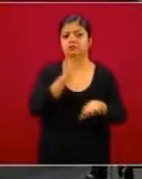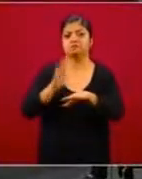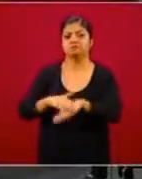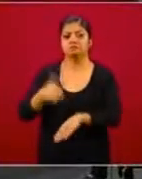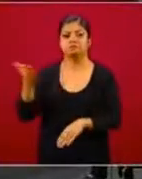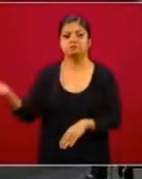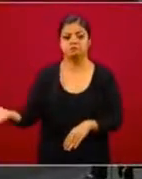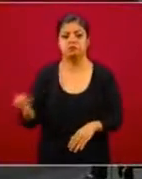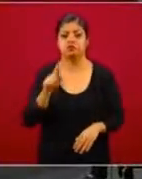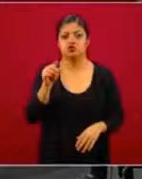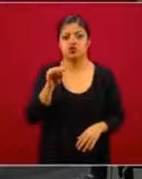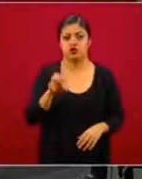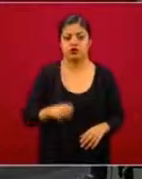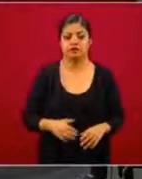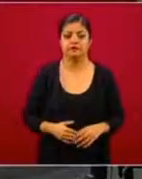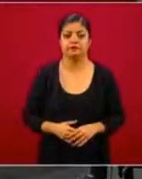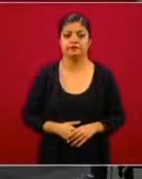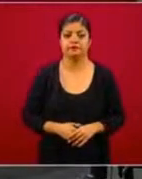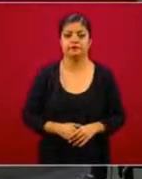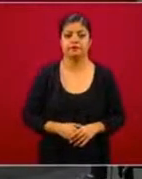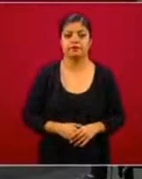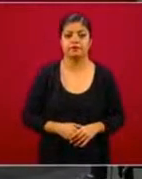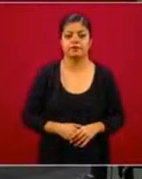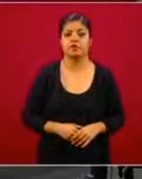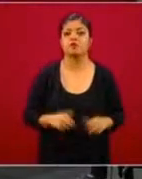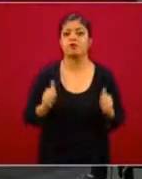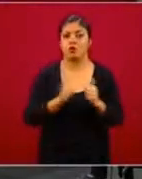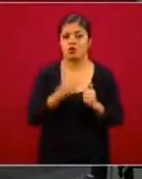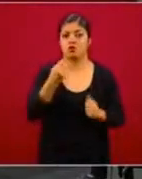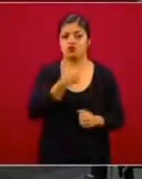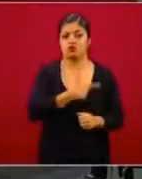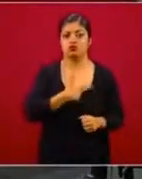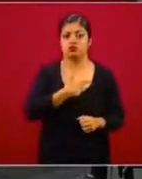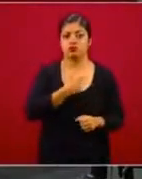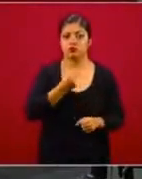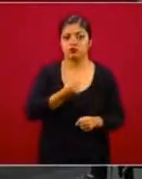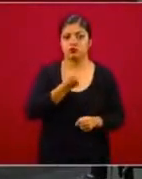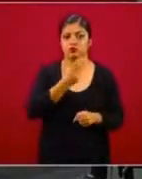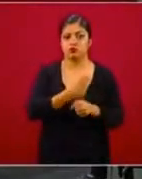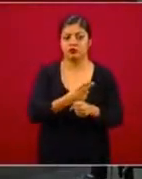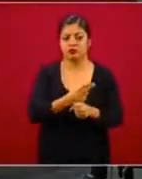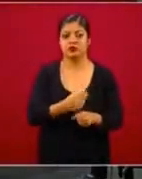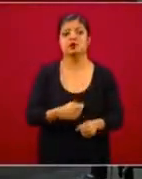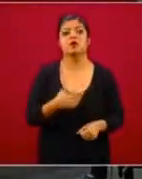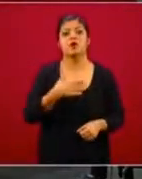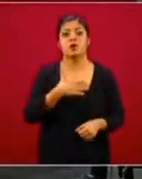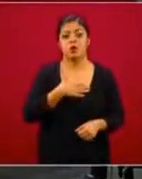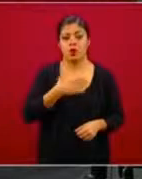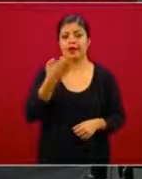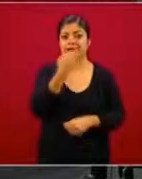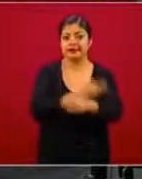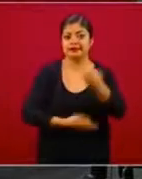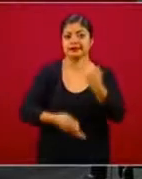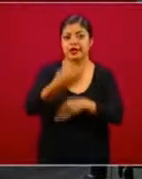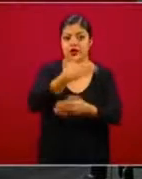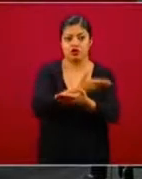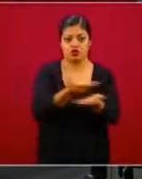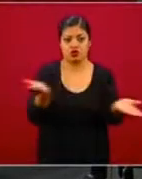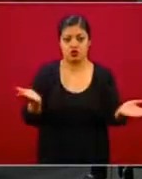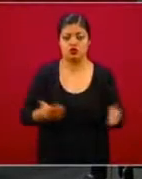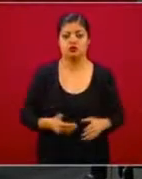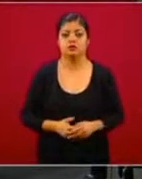present the technical report and the epicurves, and then we will go on to what Mr. Robledo will present us. Thank you very